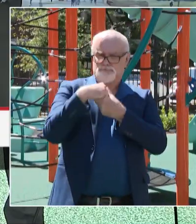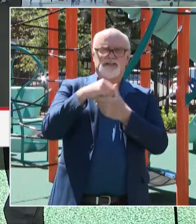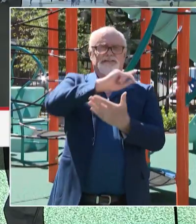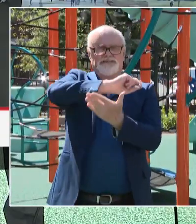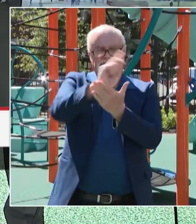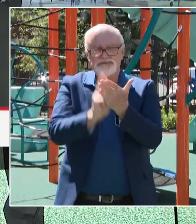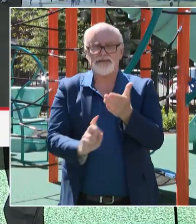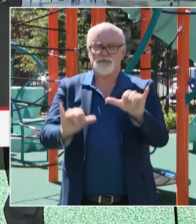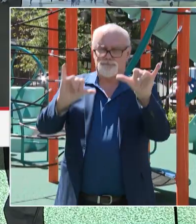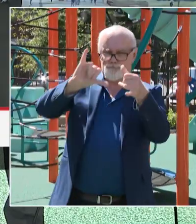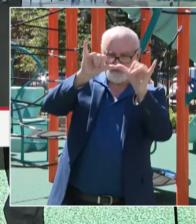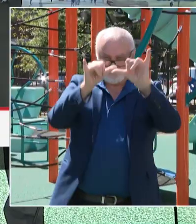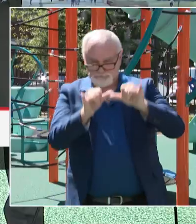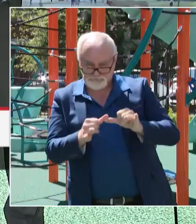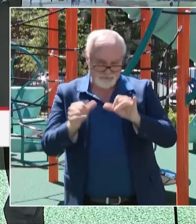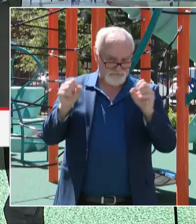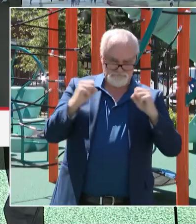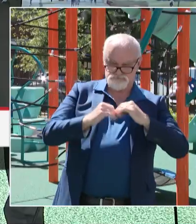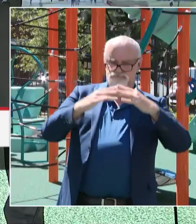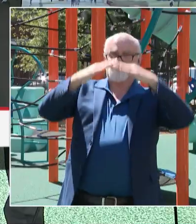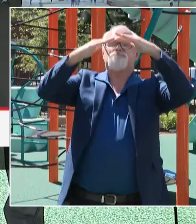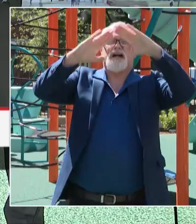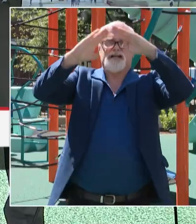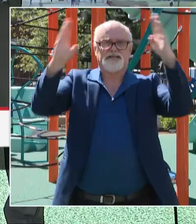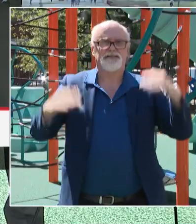ended up with here today.